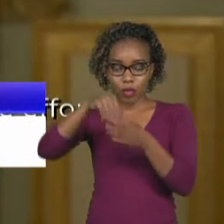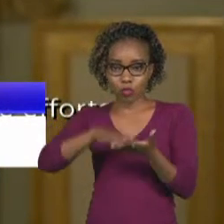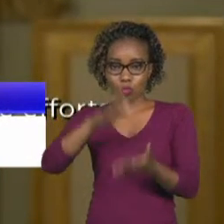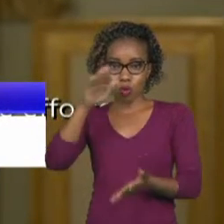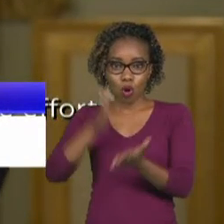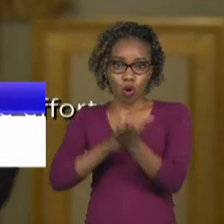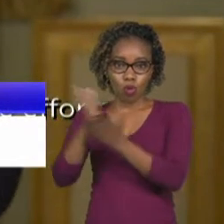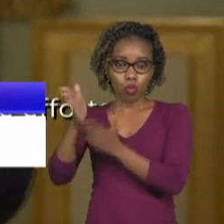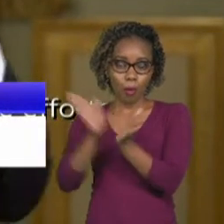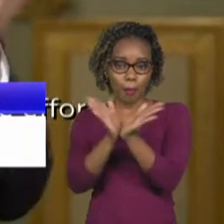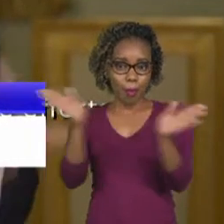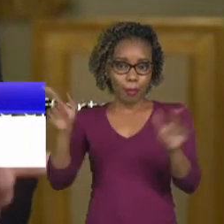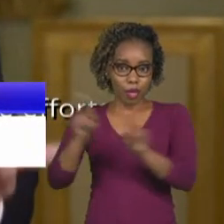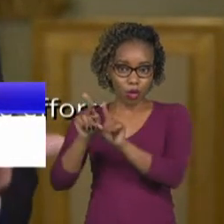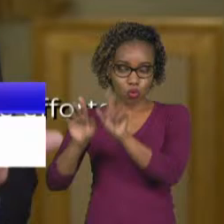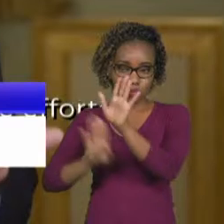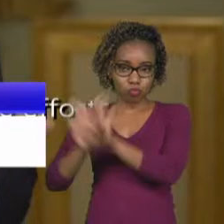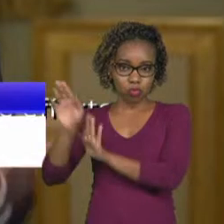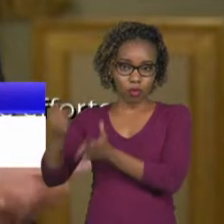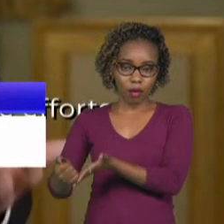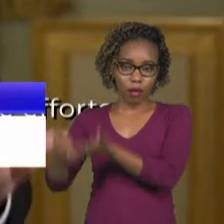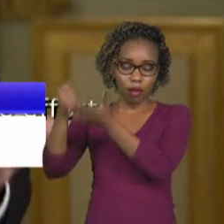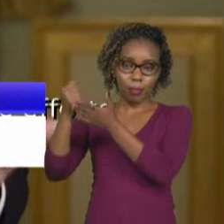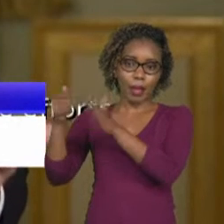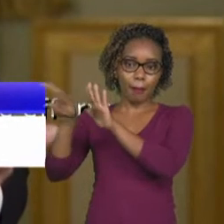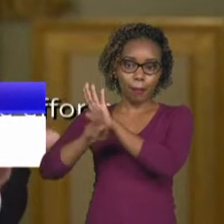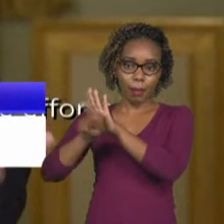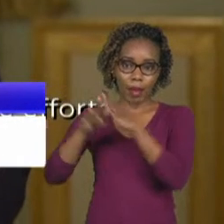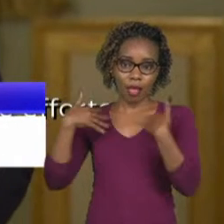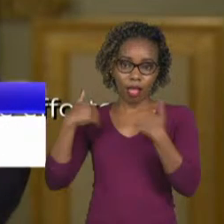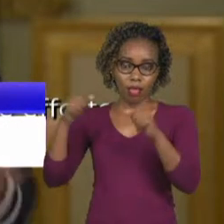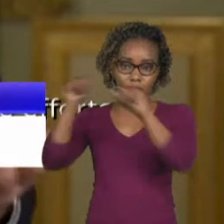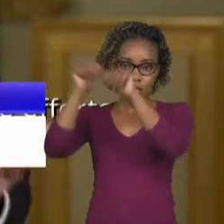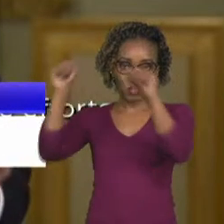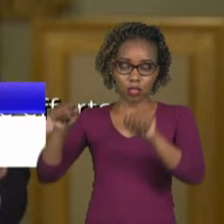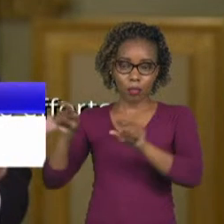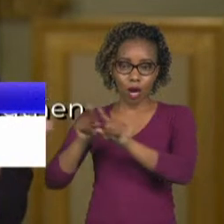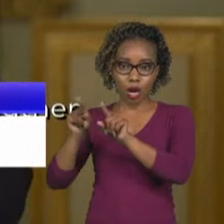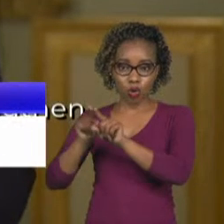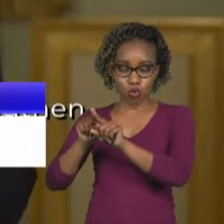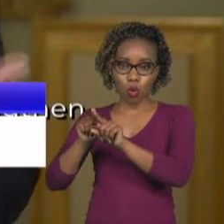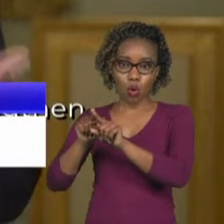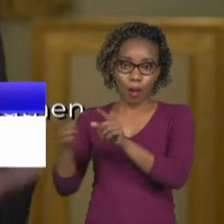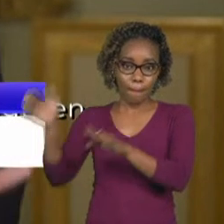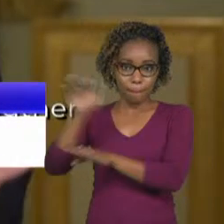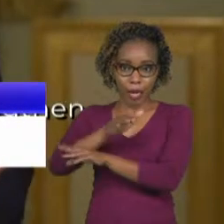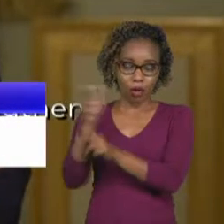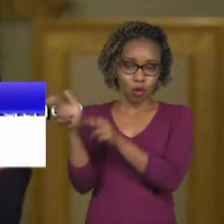our public and development aid in these primary health systems and their reconstruction.